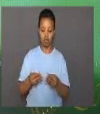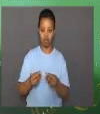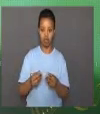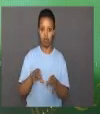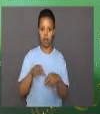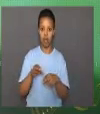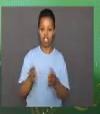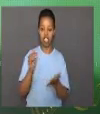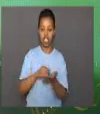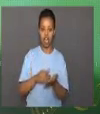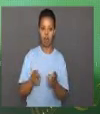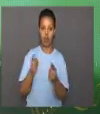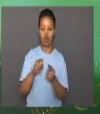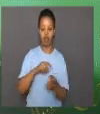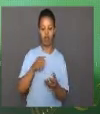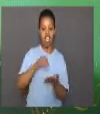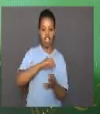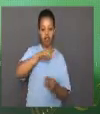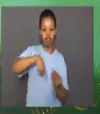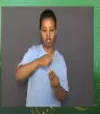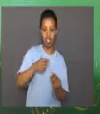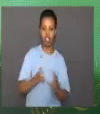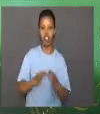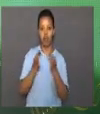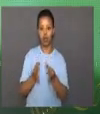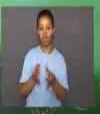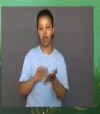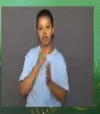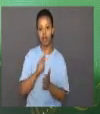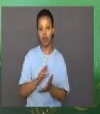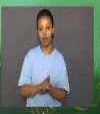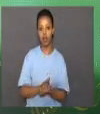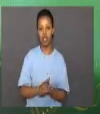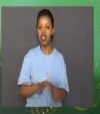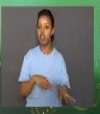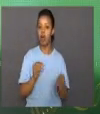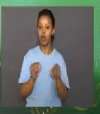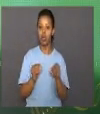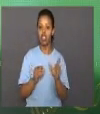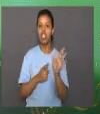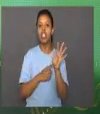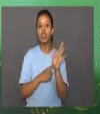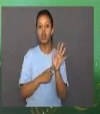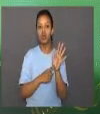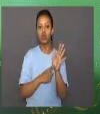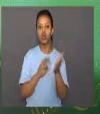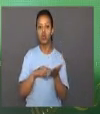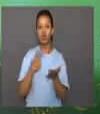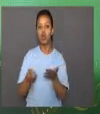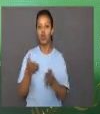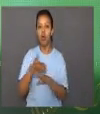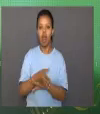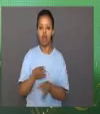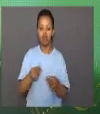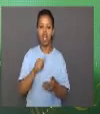it. Students, what do you think would happen if the leaves did not